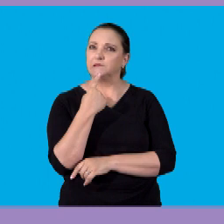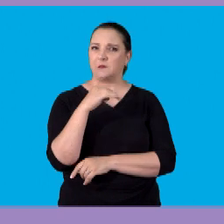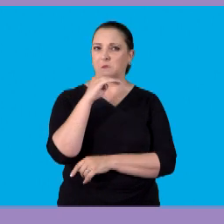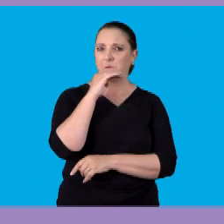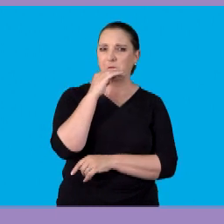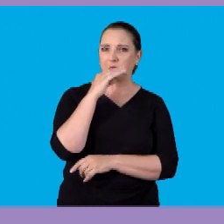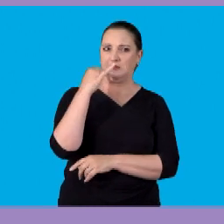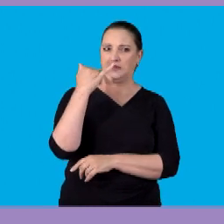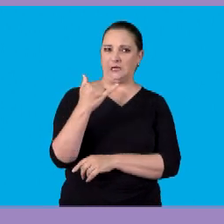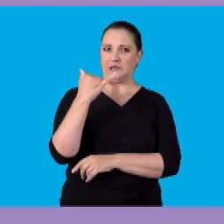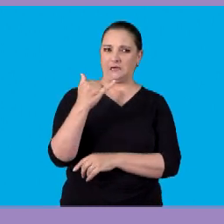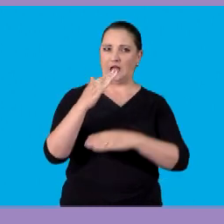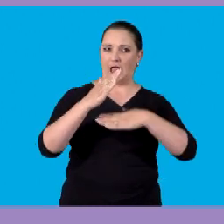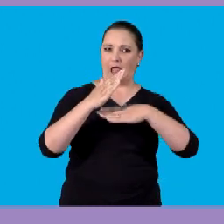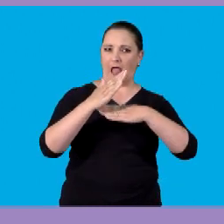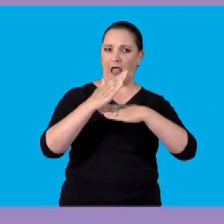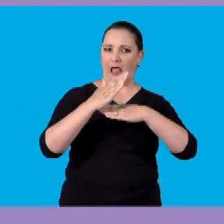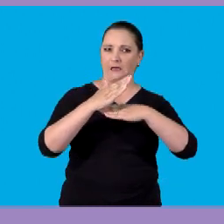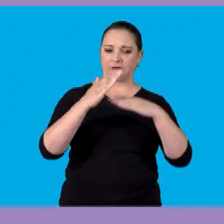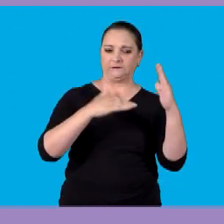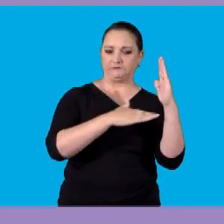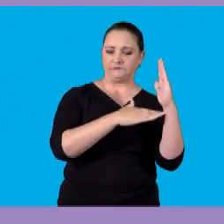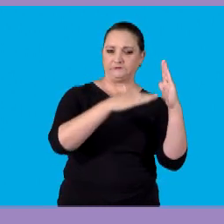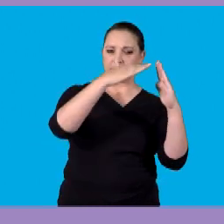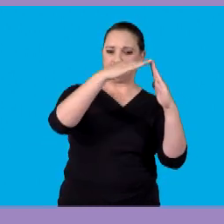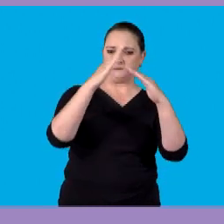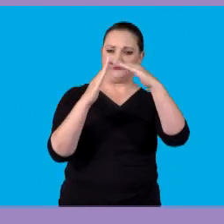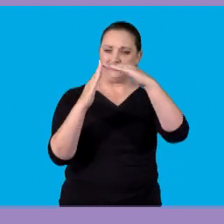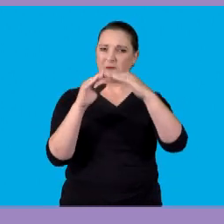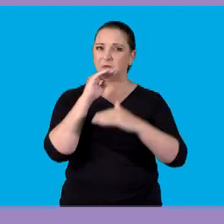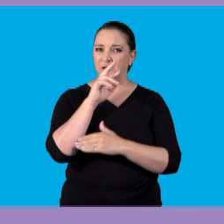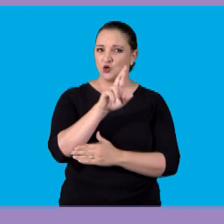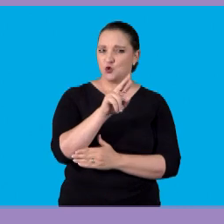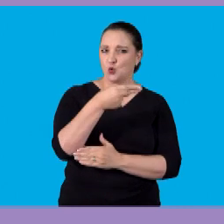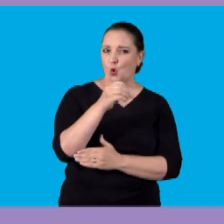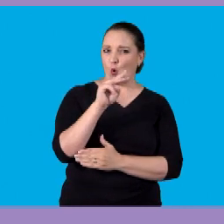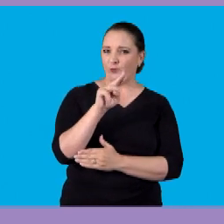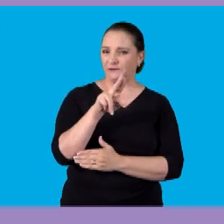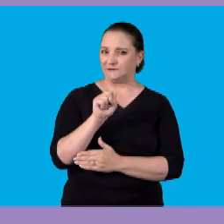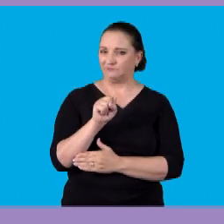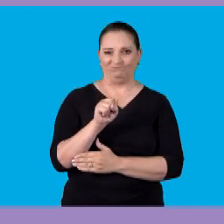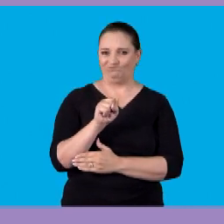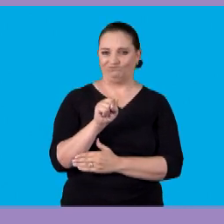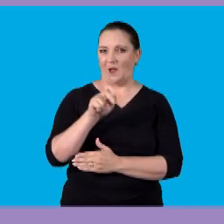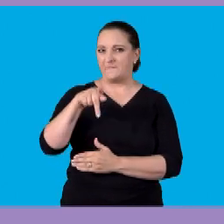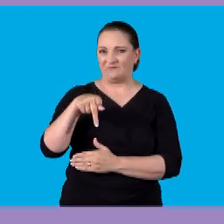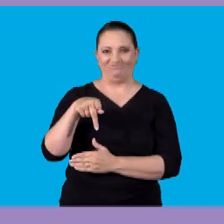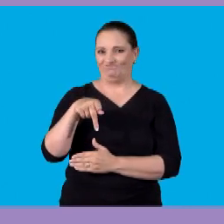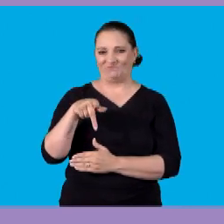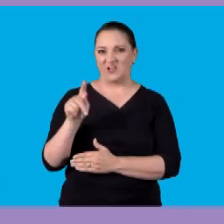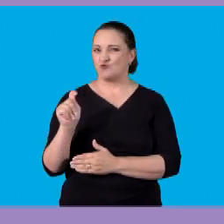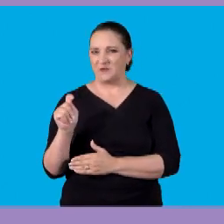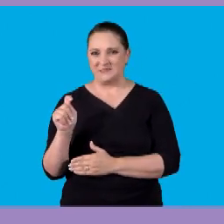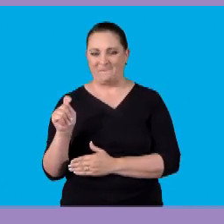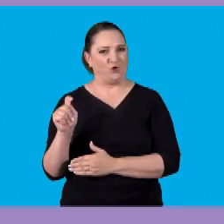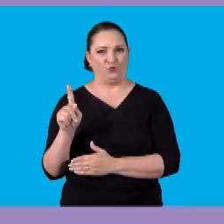has all of the four angles to be equal? Is it a rhombus? No. Is it a parallelogram? No.